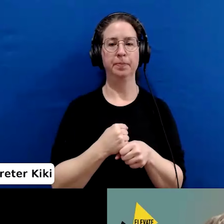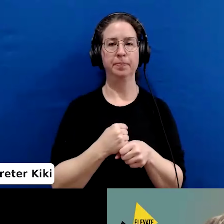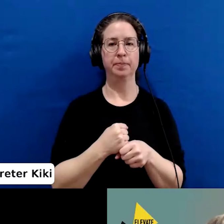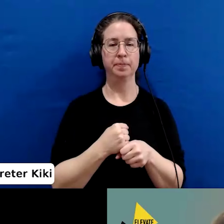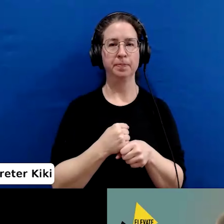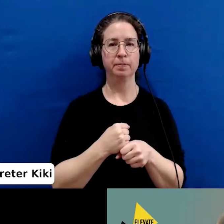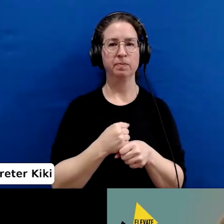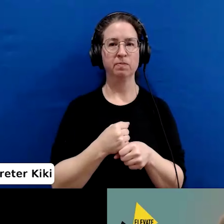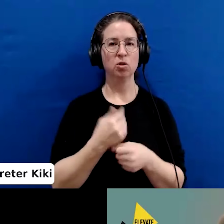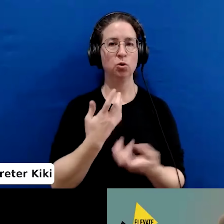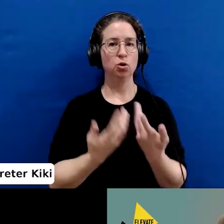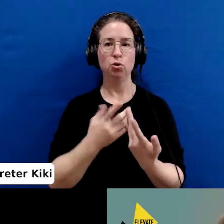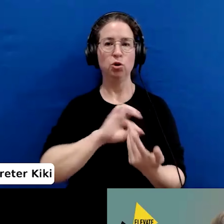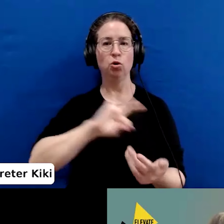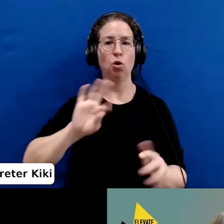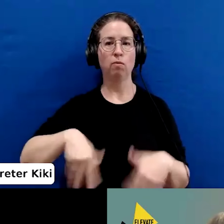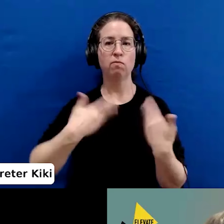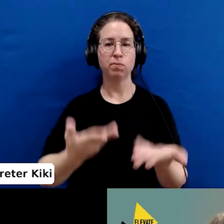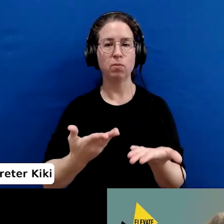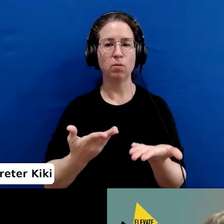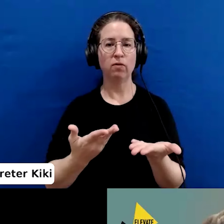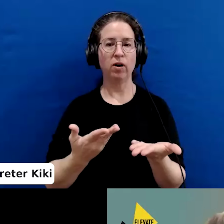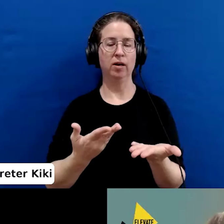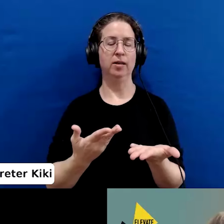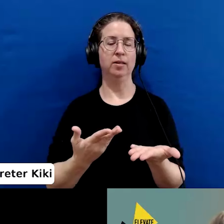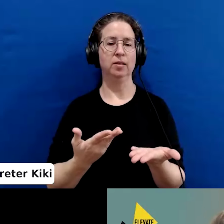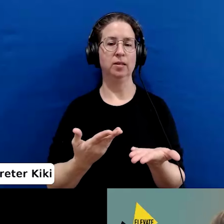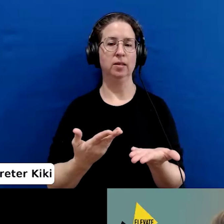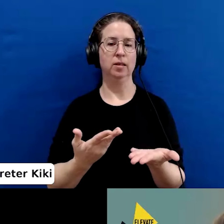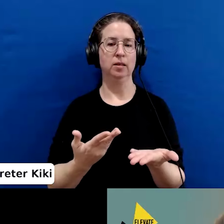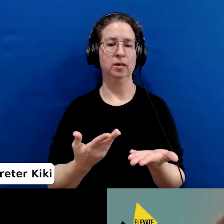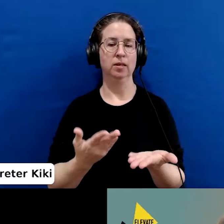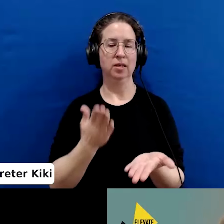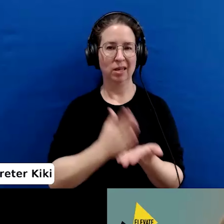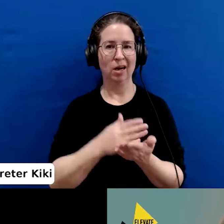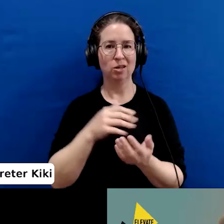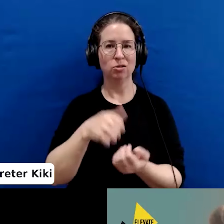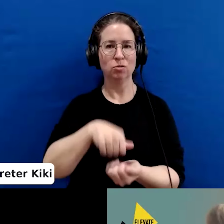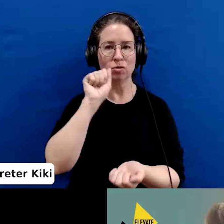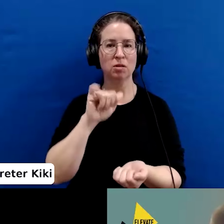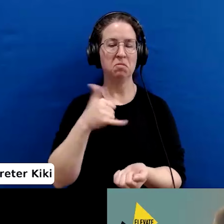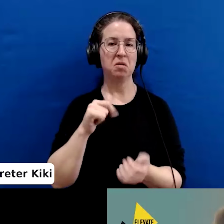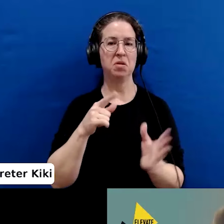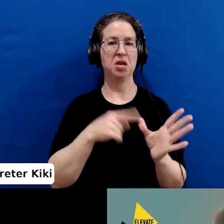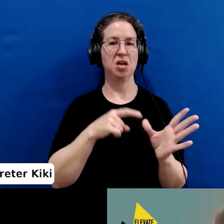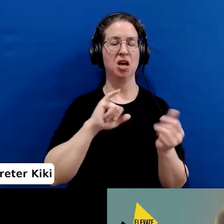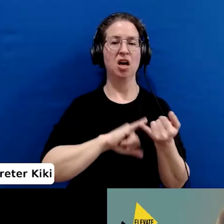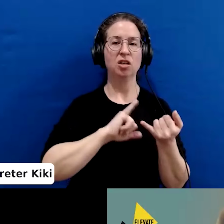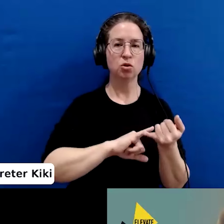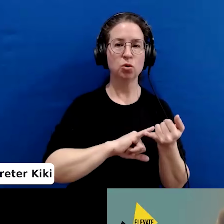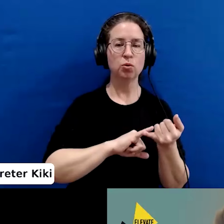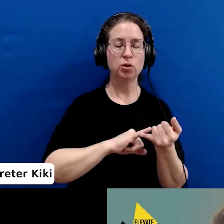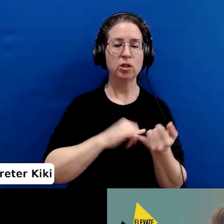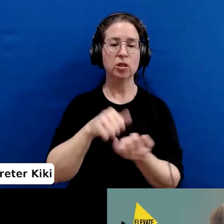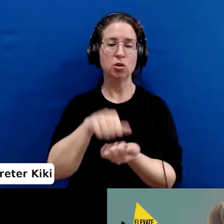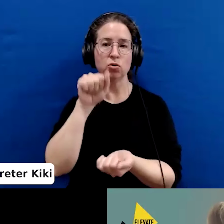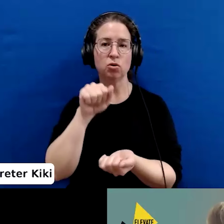you want, but you might do an associate, but you've been offered an associate degree to then enter into